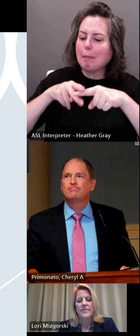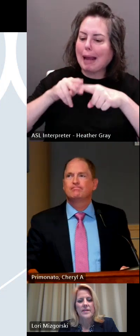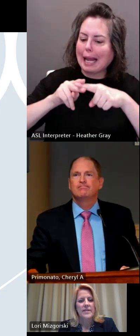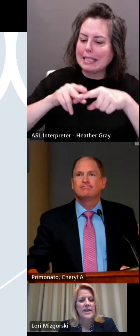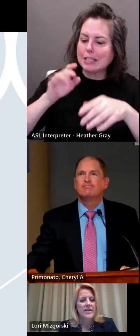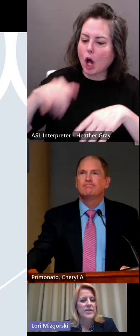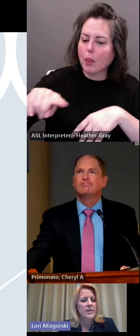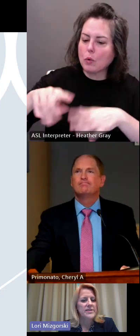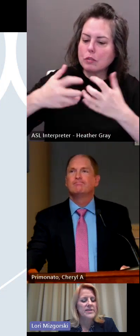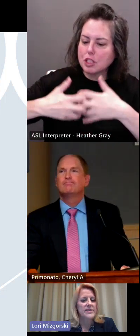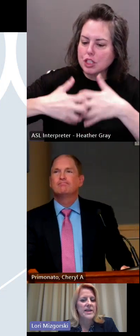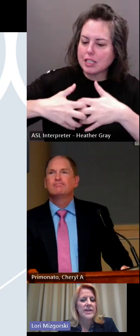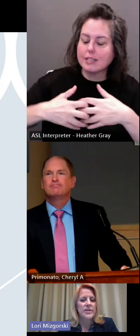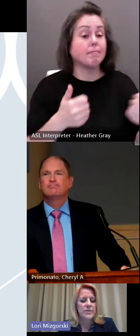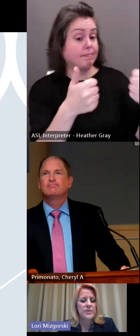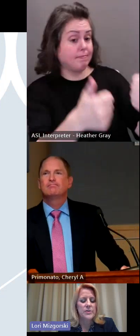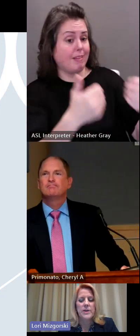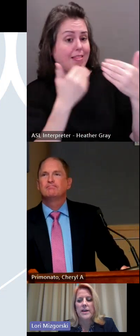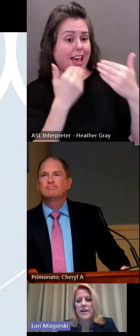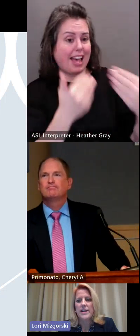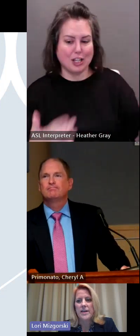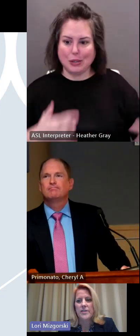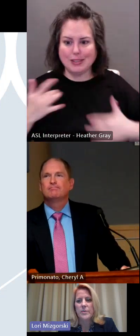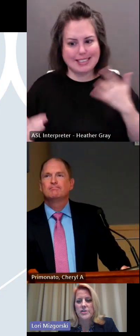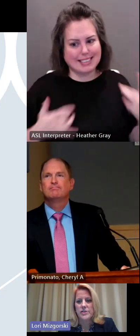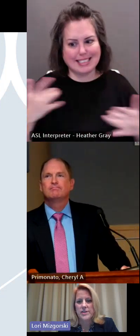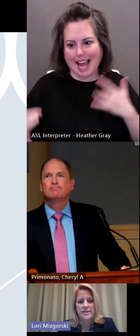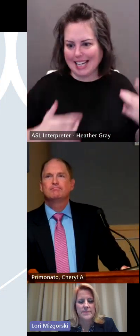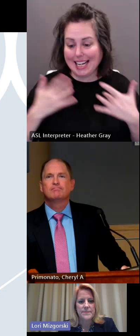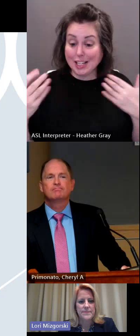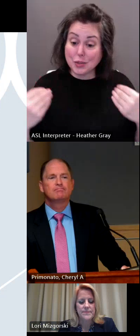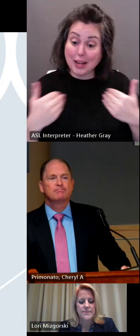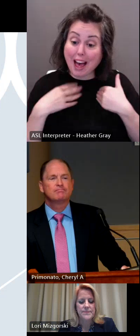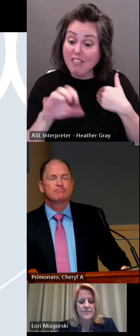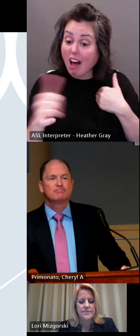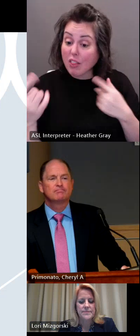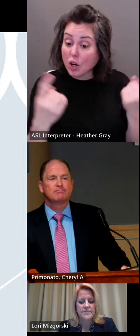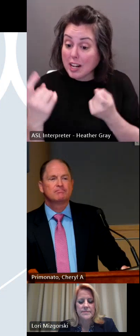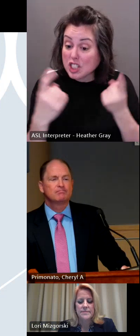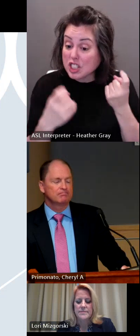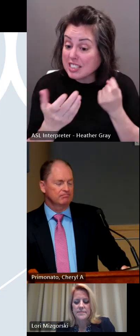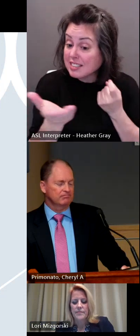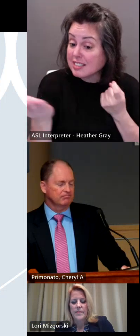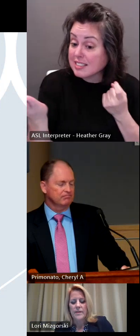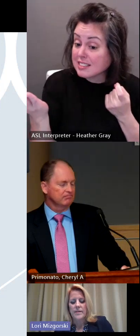Thank you. This is exciting news. Do we have any other questions?